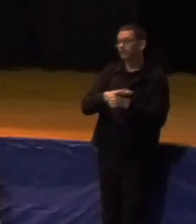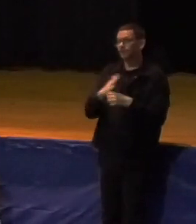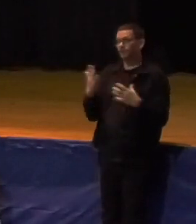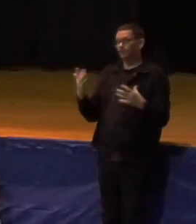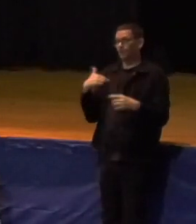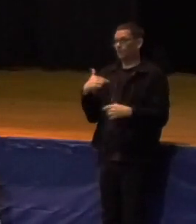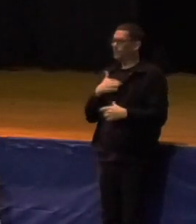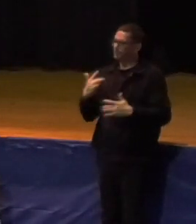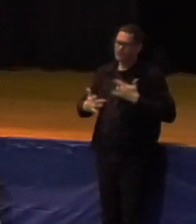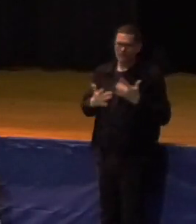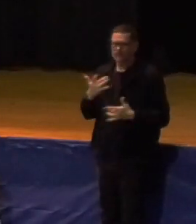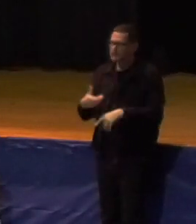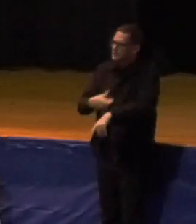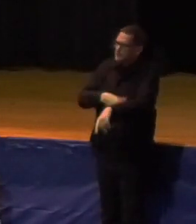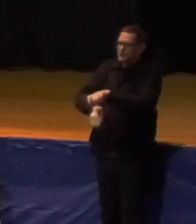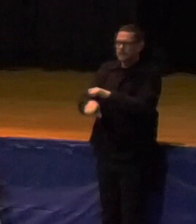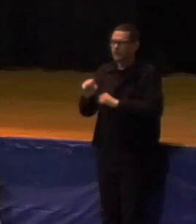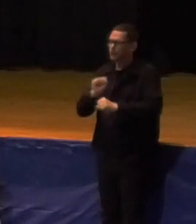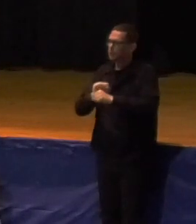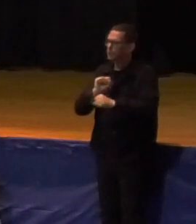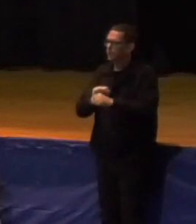to get to work on that.